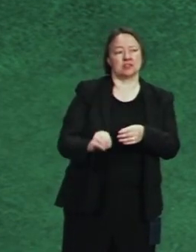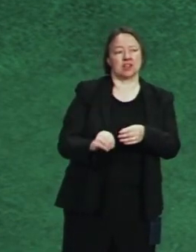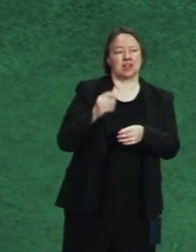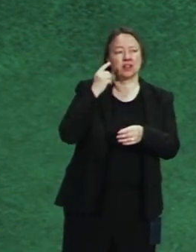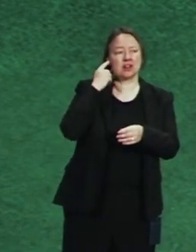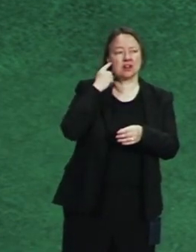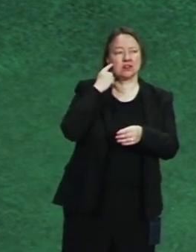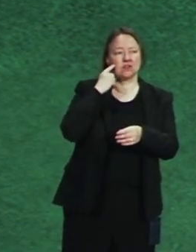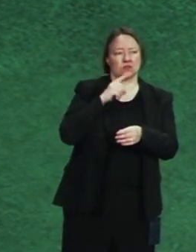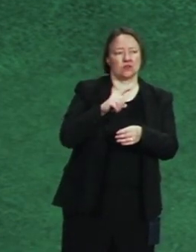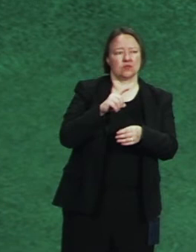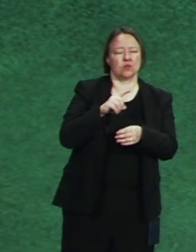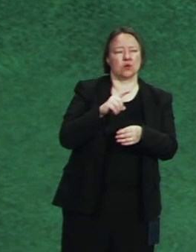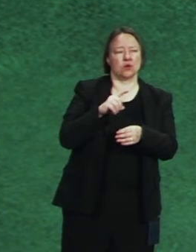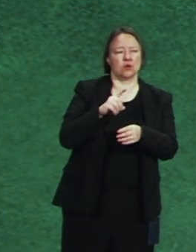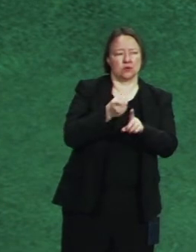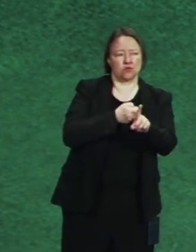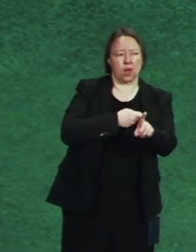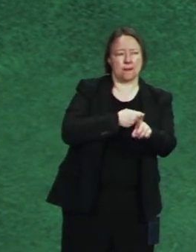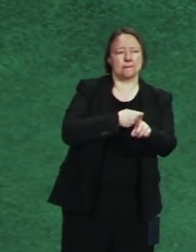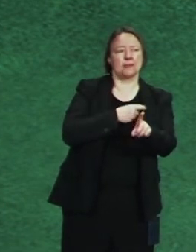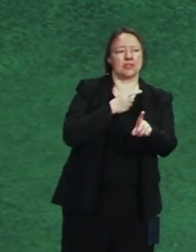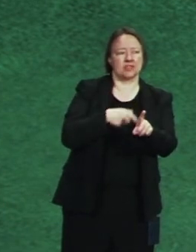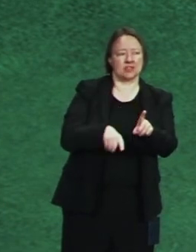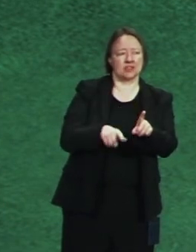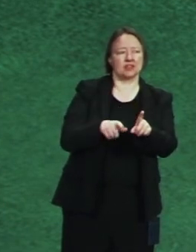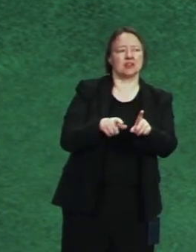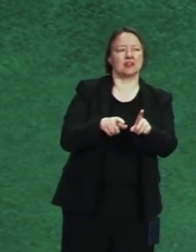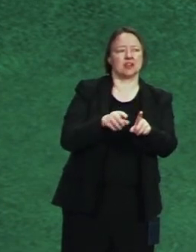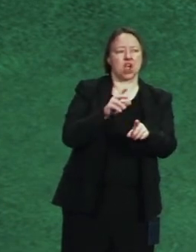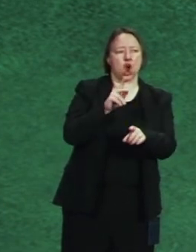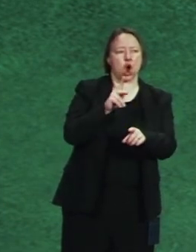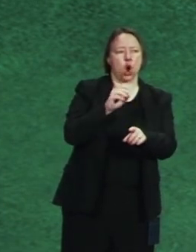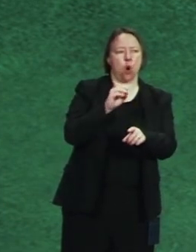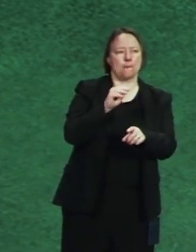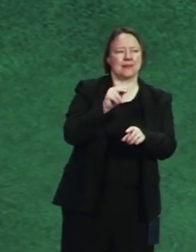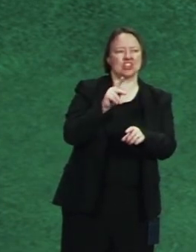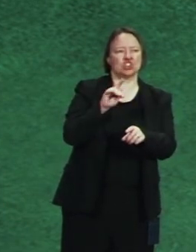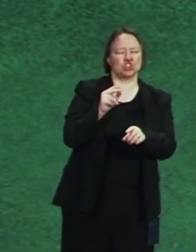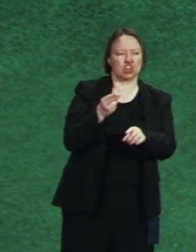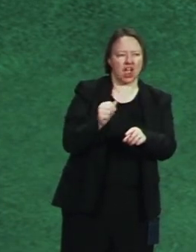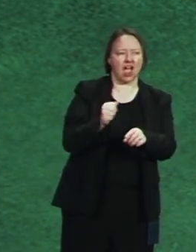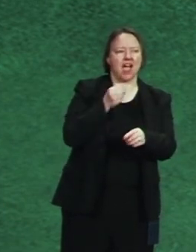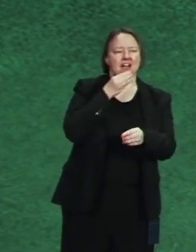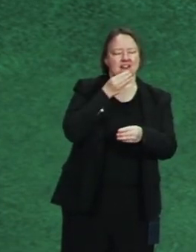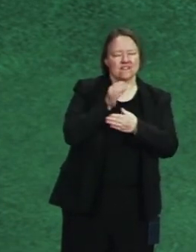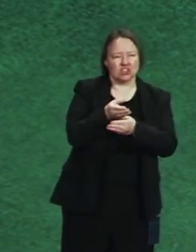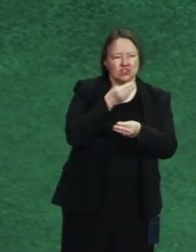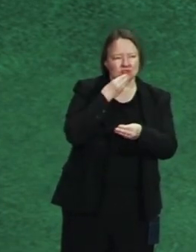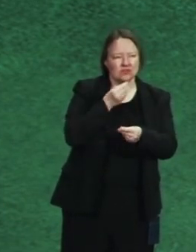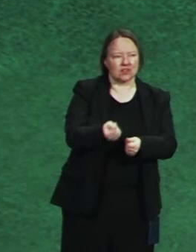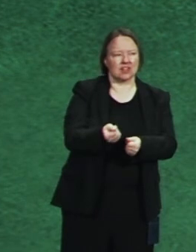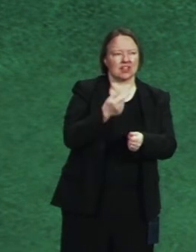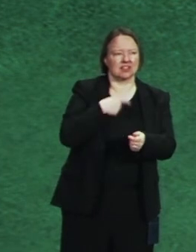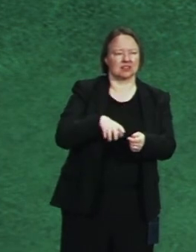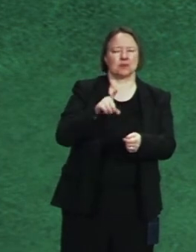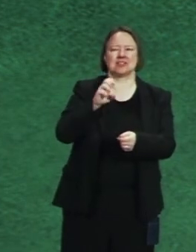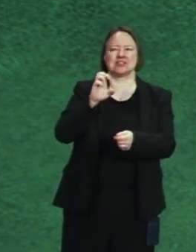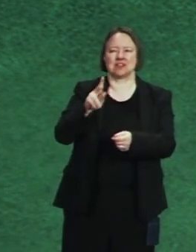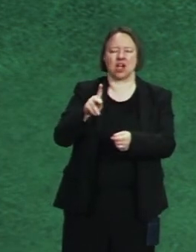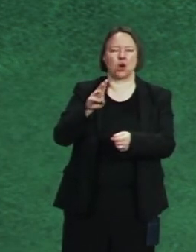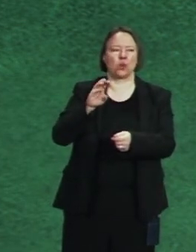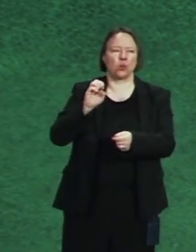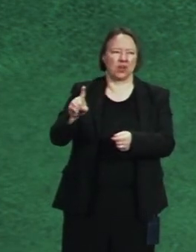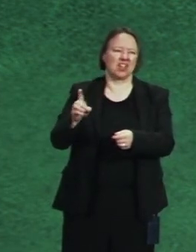piloting stage, will be from the commercial fish feed. So that's the ratio, because we are going to grow the duckweed on the pond surface,